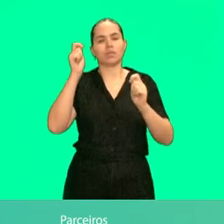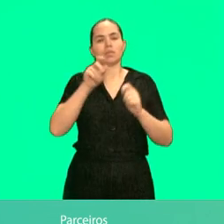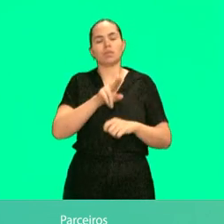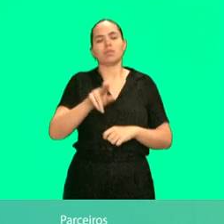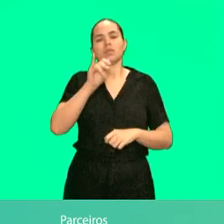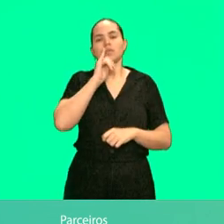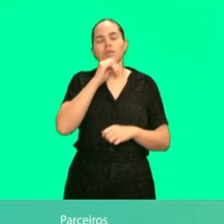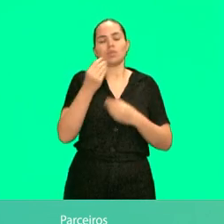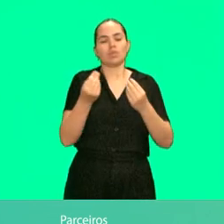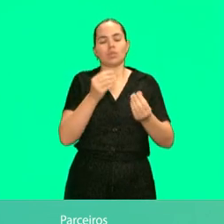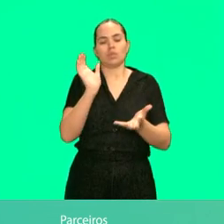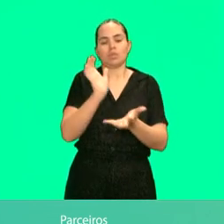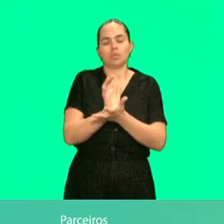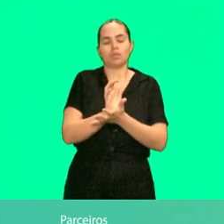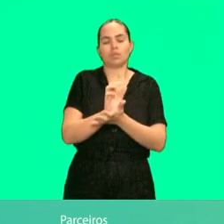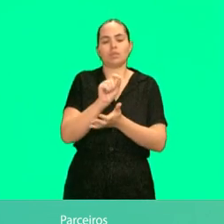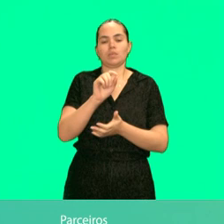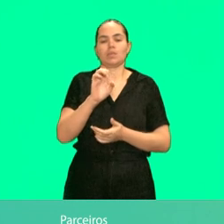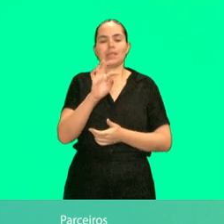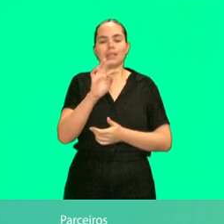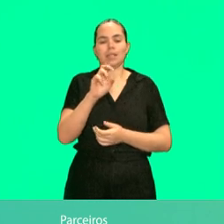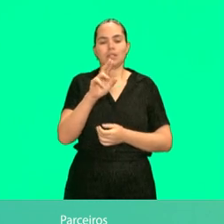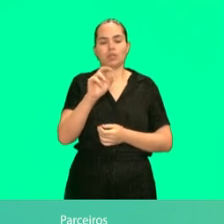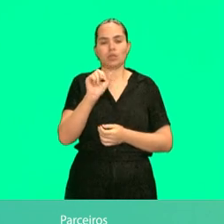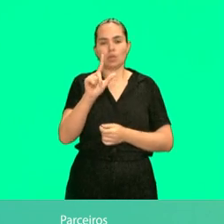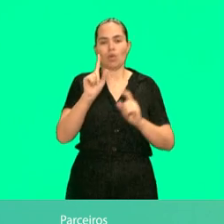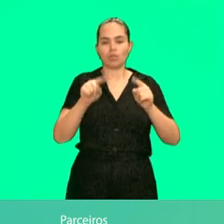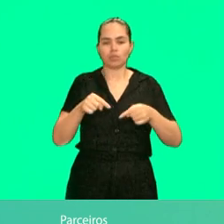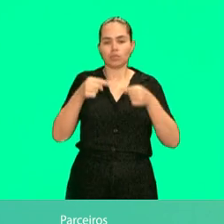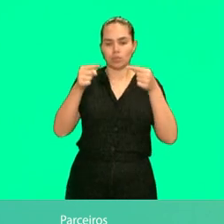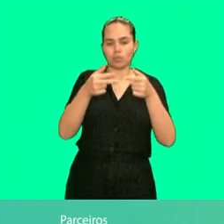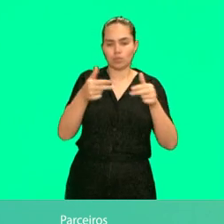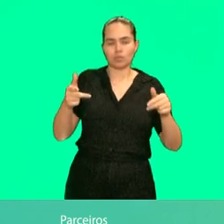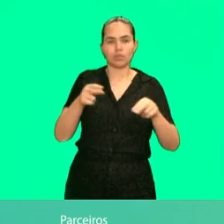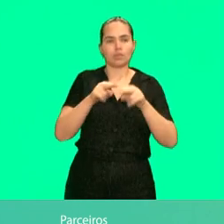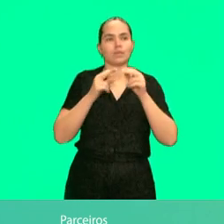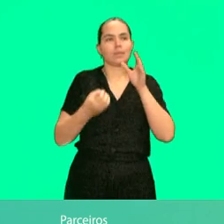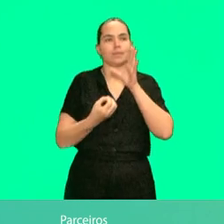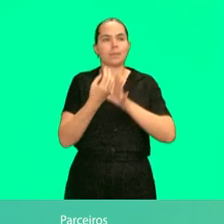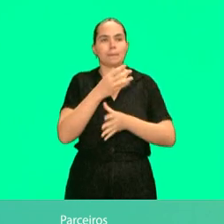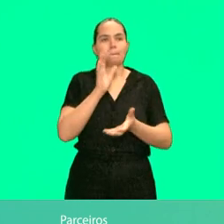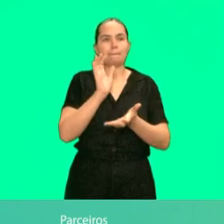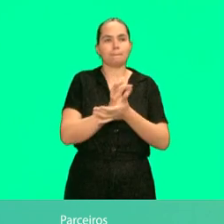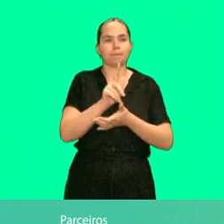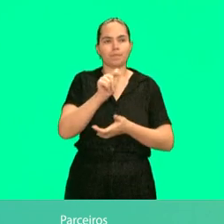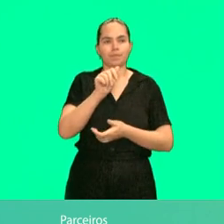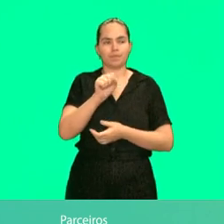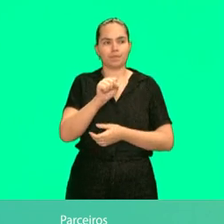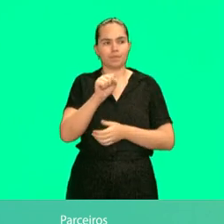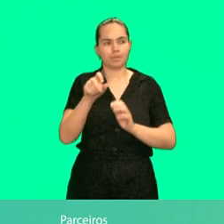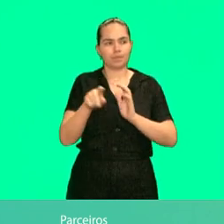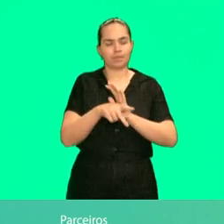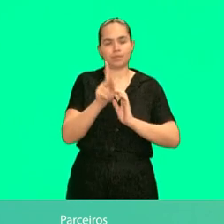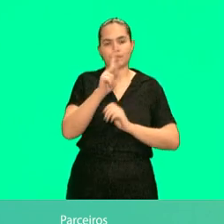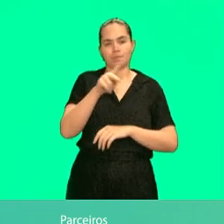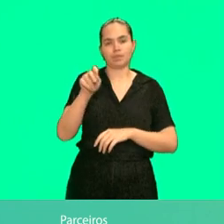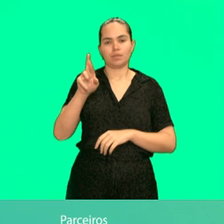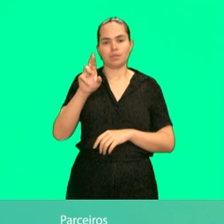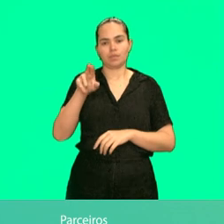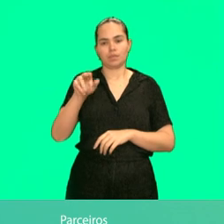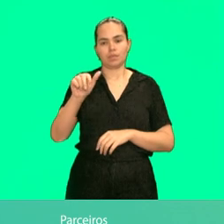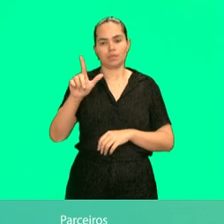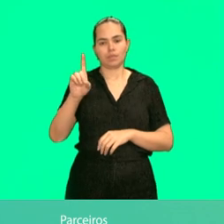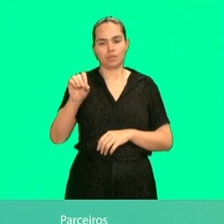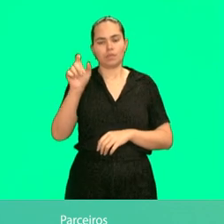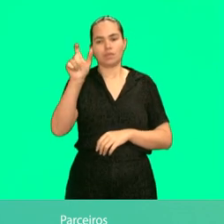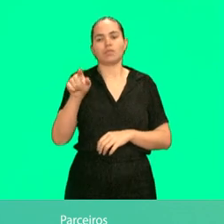universities, FEI, USP, and IPT, USP and IPT, using methanol, syngas production